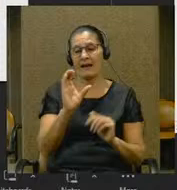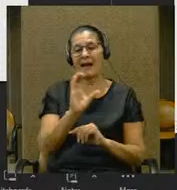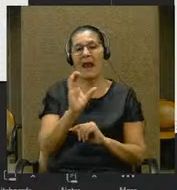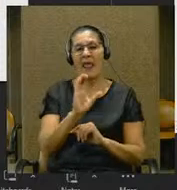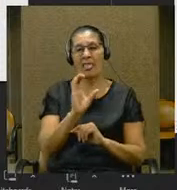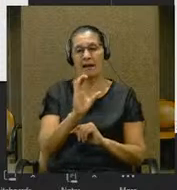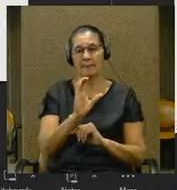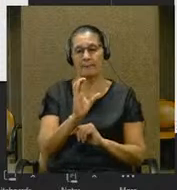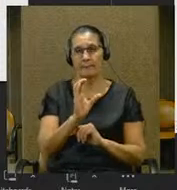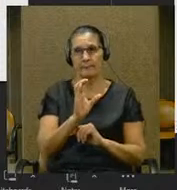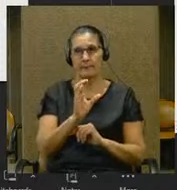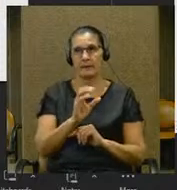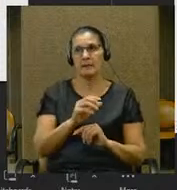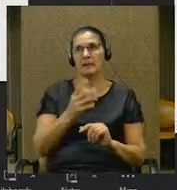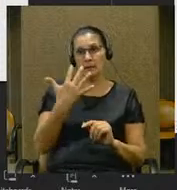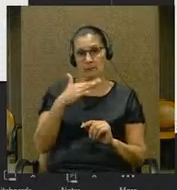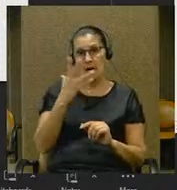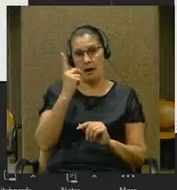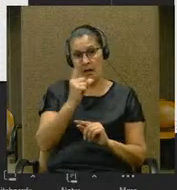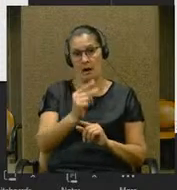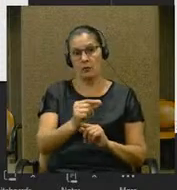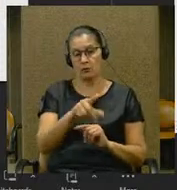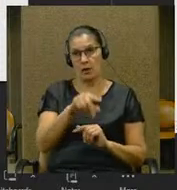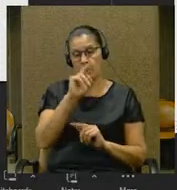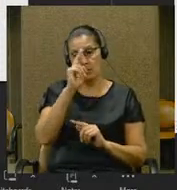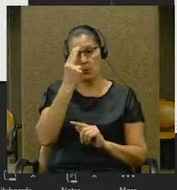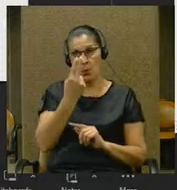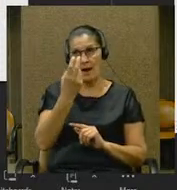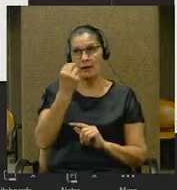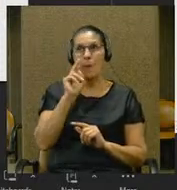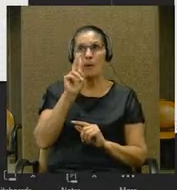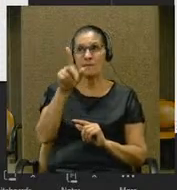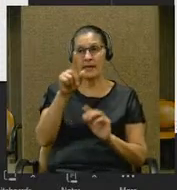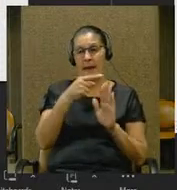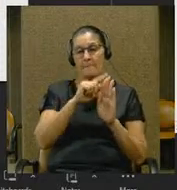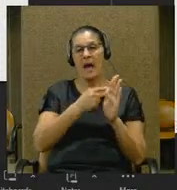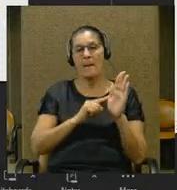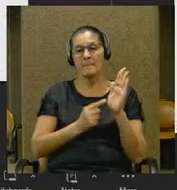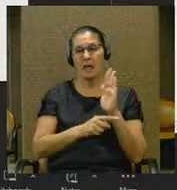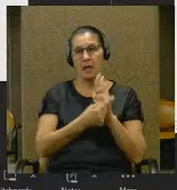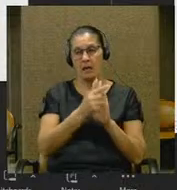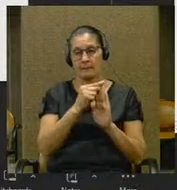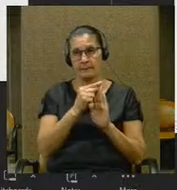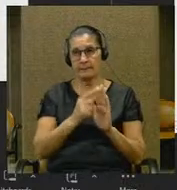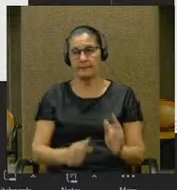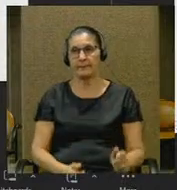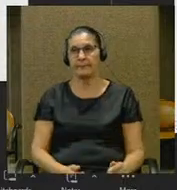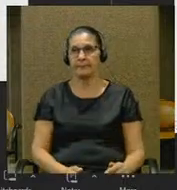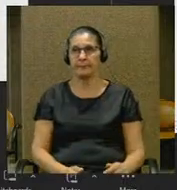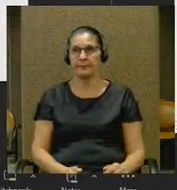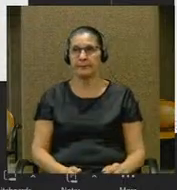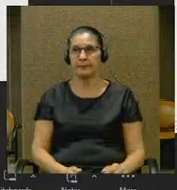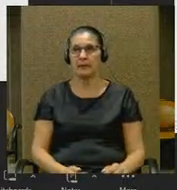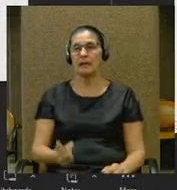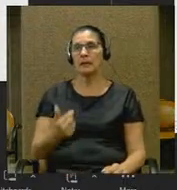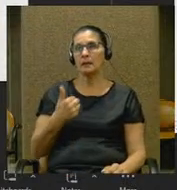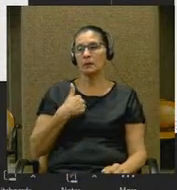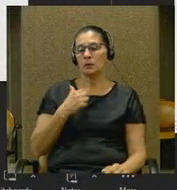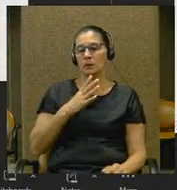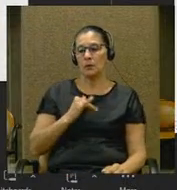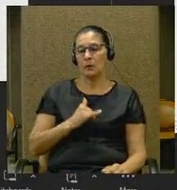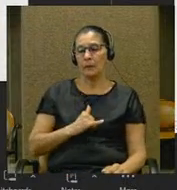from Uruguay, as you could see by, and I have not had the privilege of being traveling